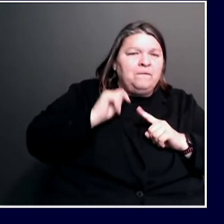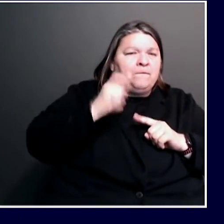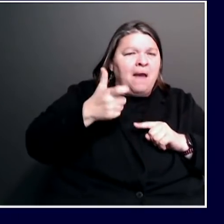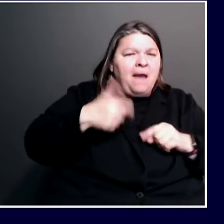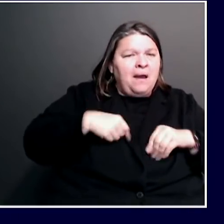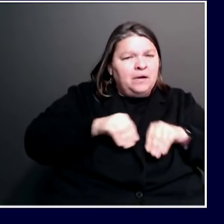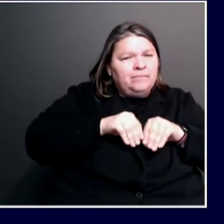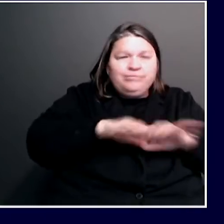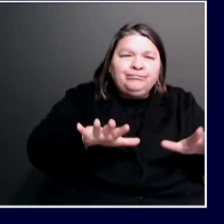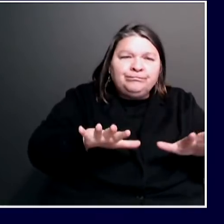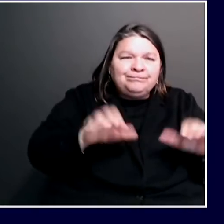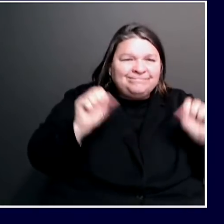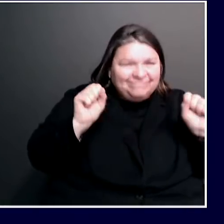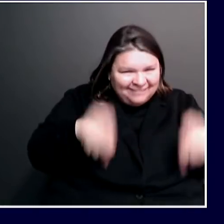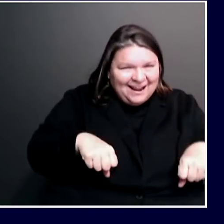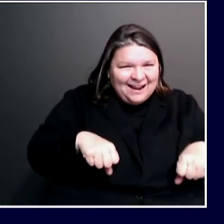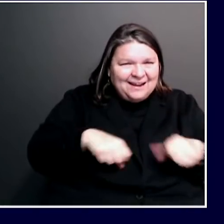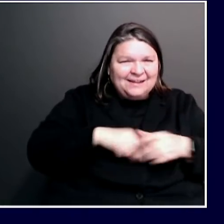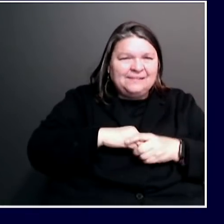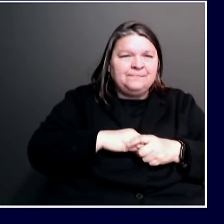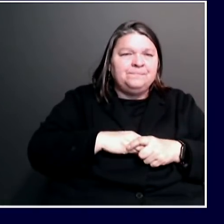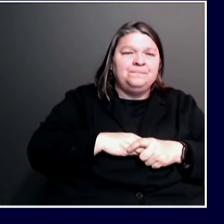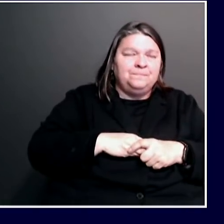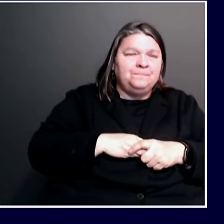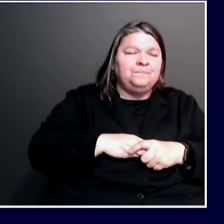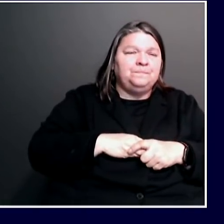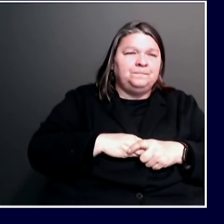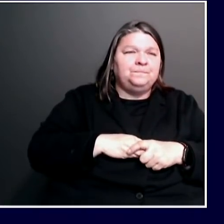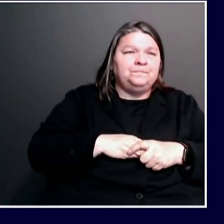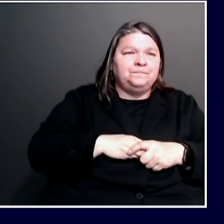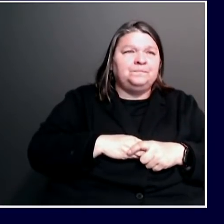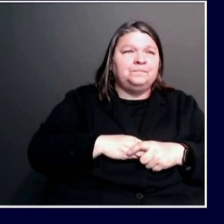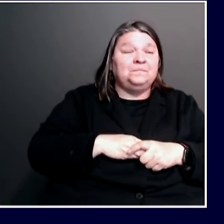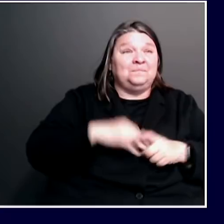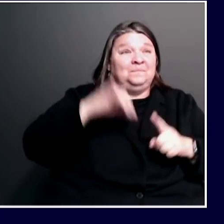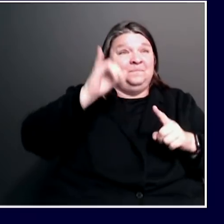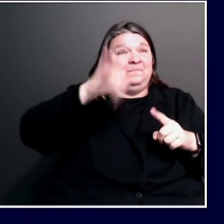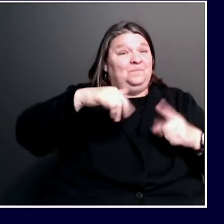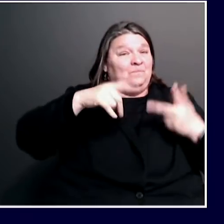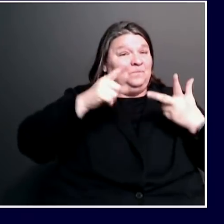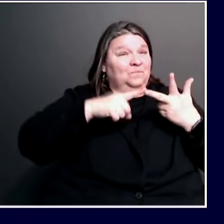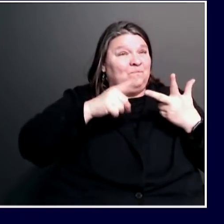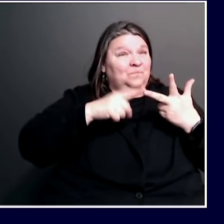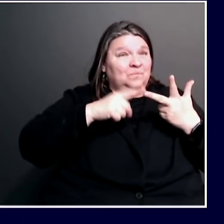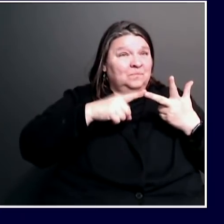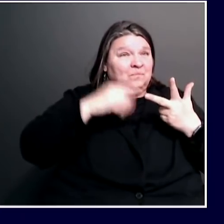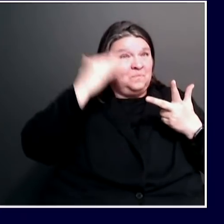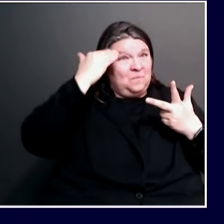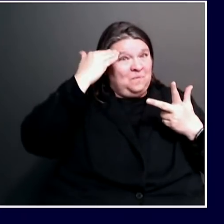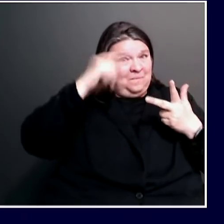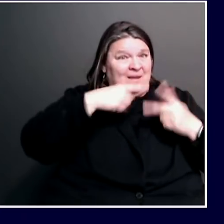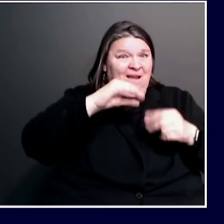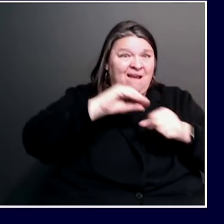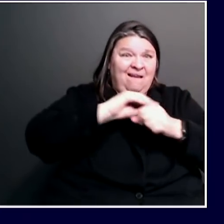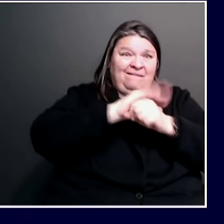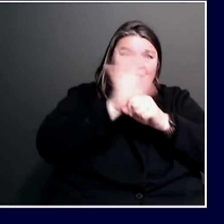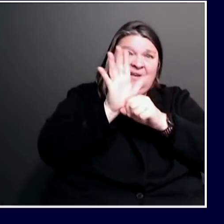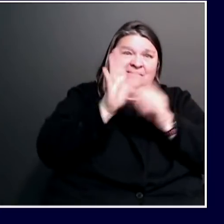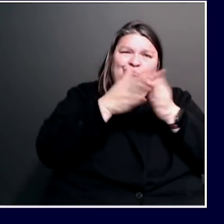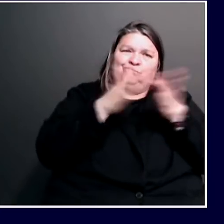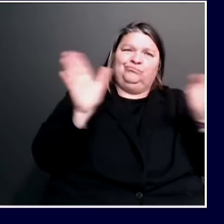be passing Omicron on to others. The third thing that we now know about COVID in generally, but Omicron in